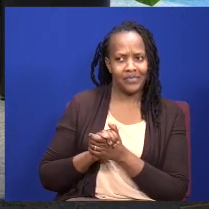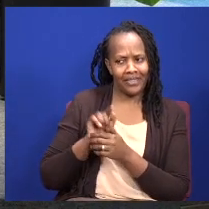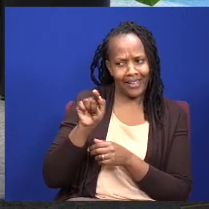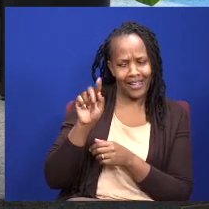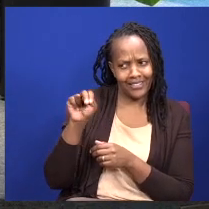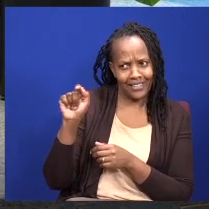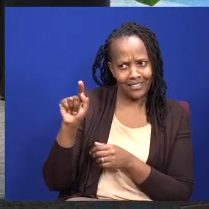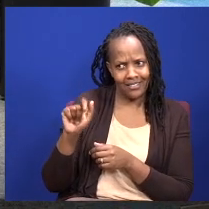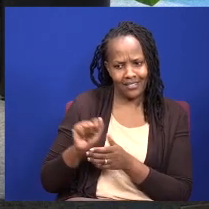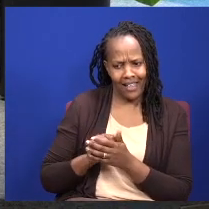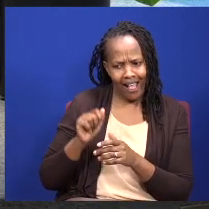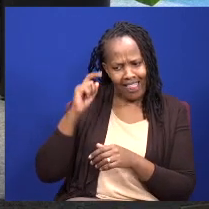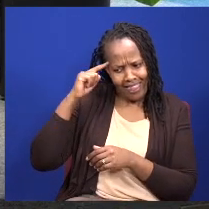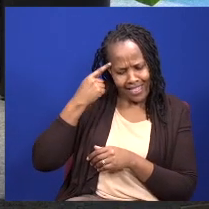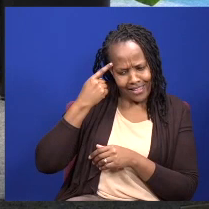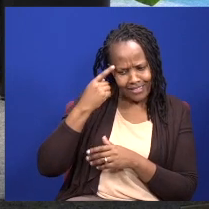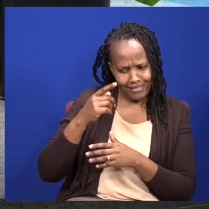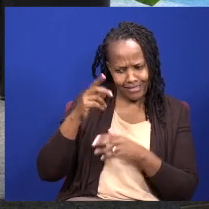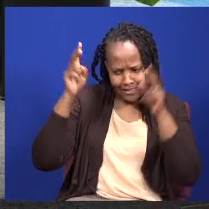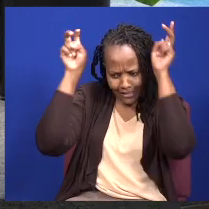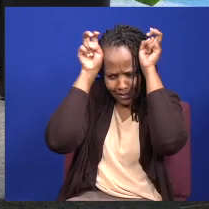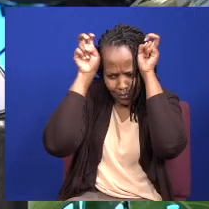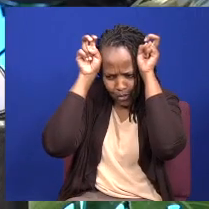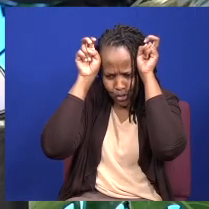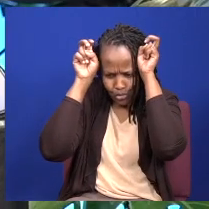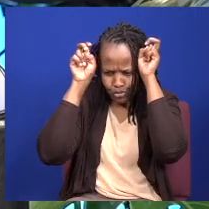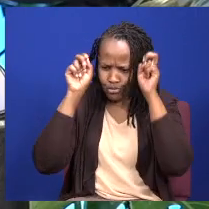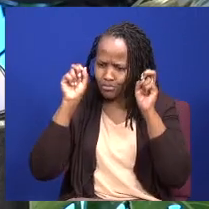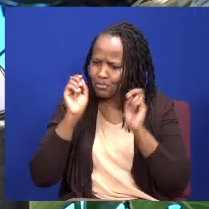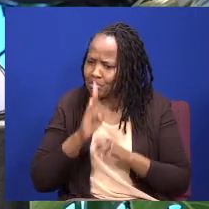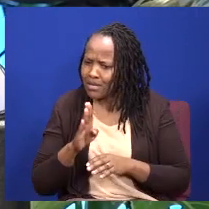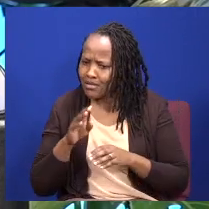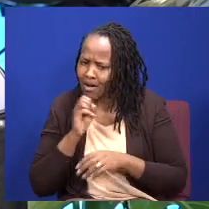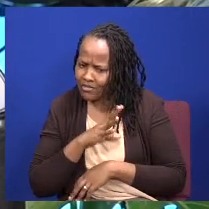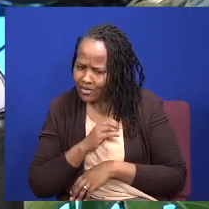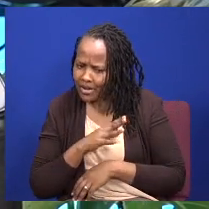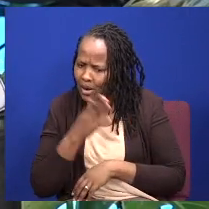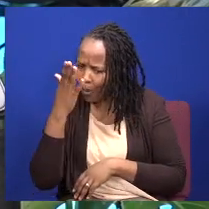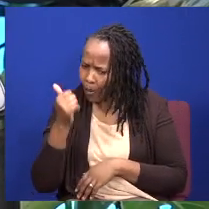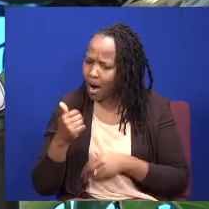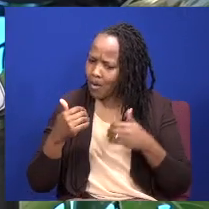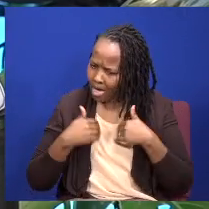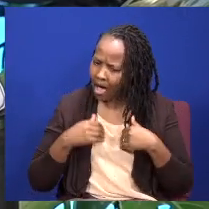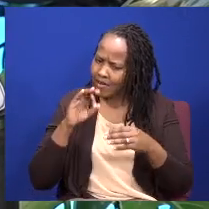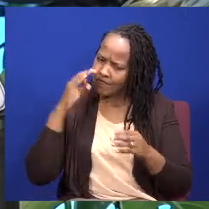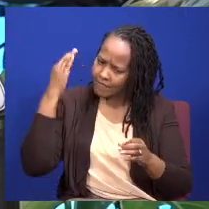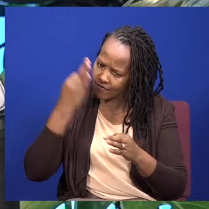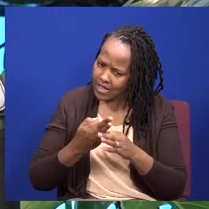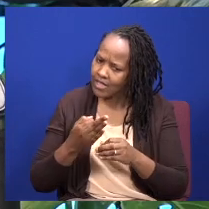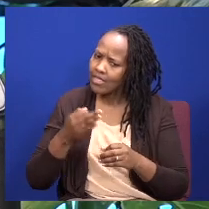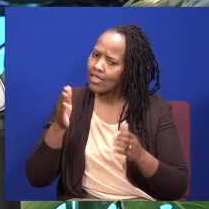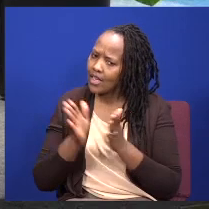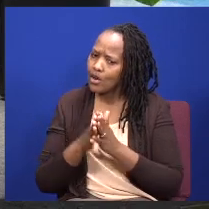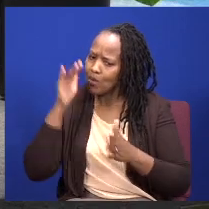Natalie? I think demons should be afraid of us because we have faith and we believe in Jesus Christ.